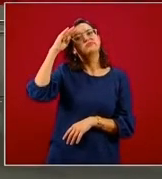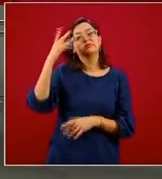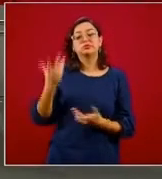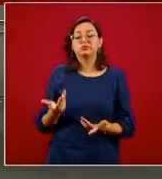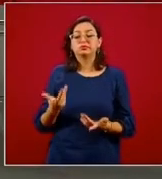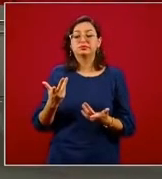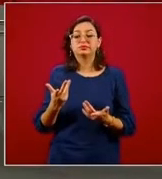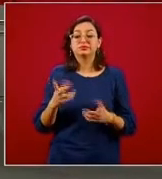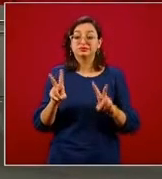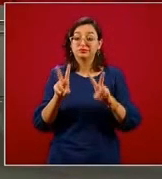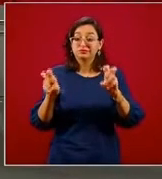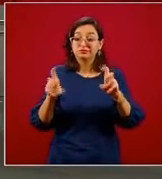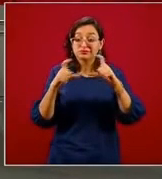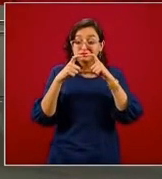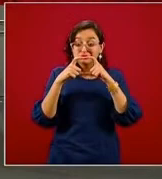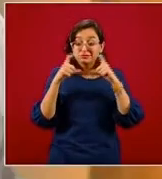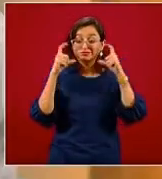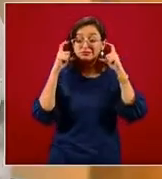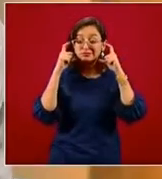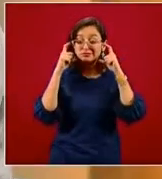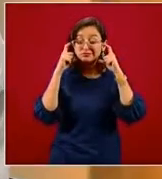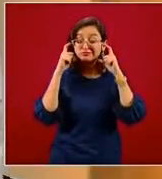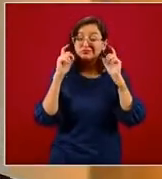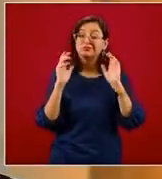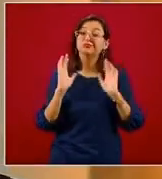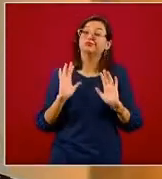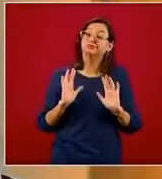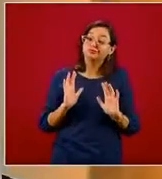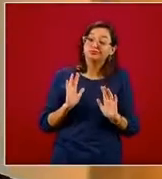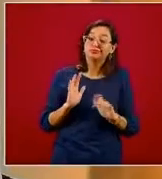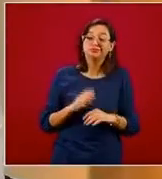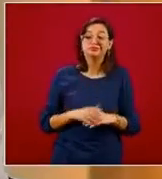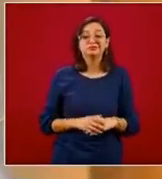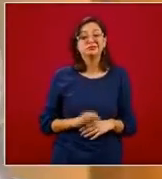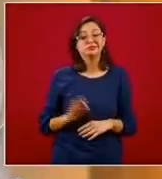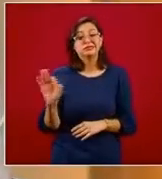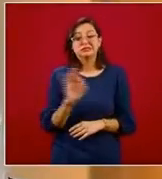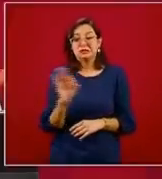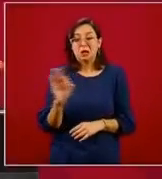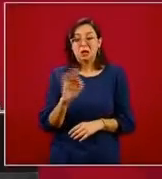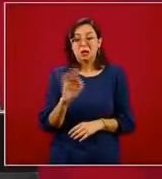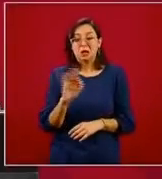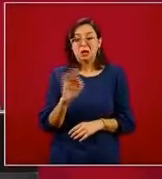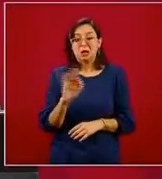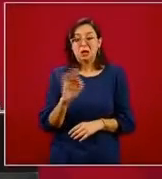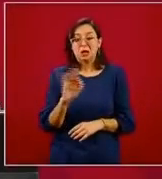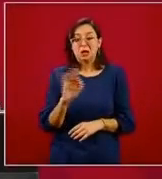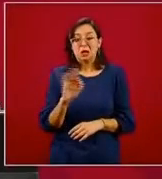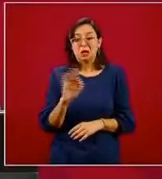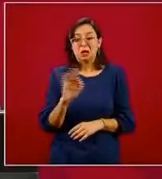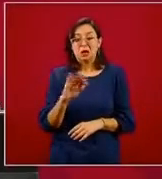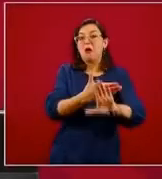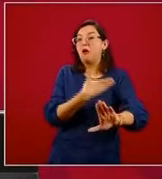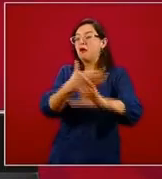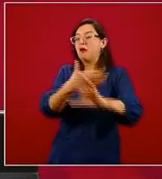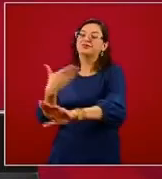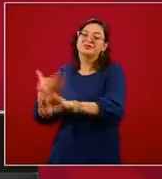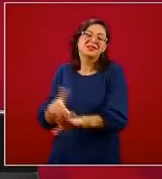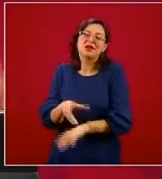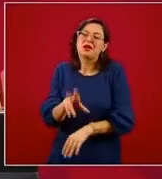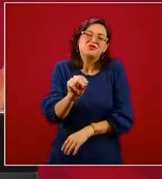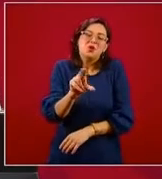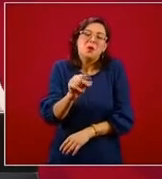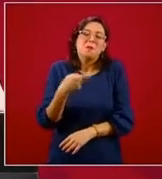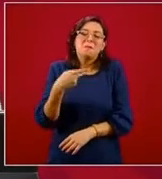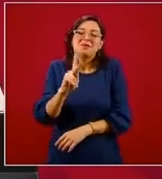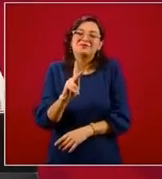de And cubrebocas I como must una say medida that auxiliar. wearing a Como lo he face dicho en mask, innumerables it's ocasiones, yo no auxiliary. soy I've enemigo said de los this many cubrebocas, como times. se me ha I'm querido not ver. Lo against único que face digo